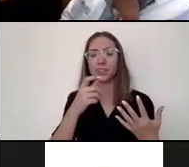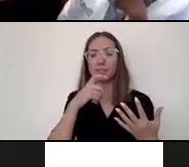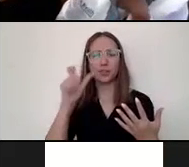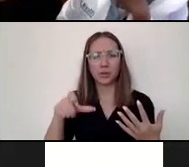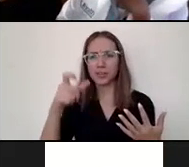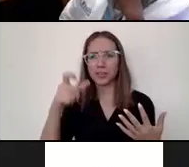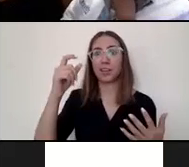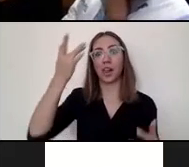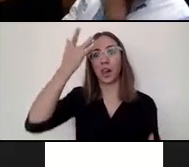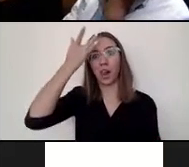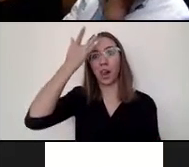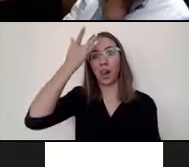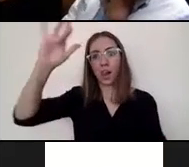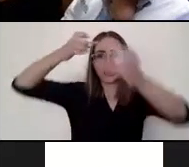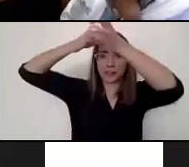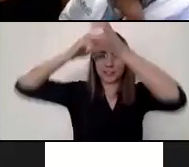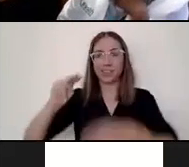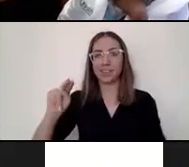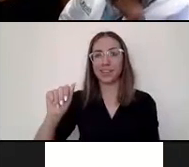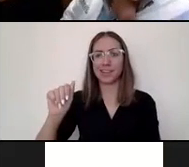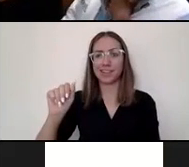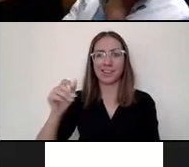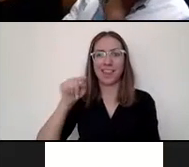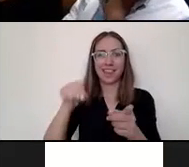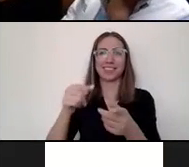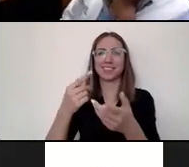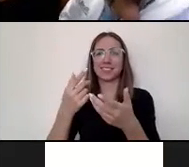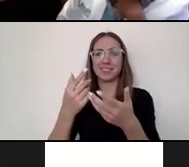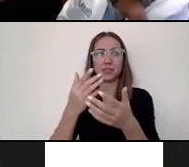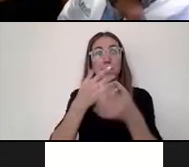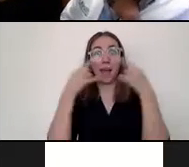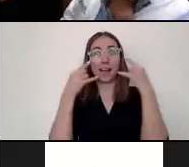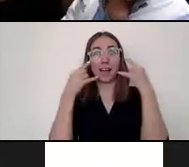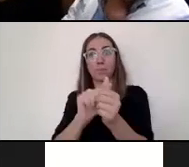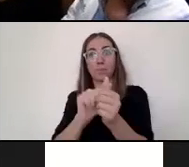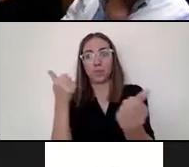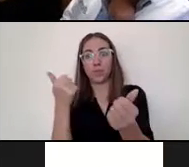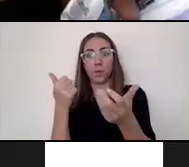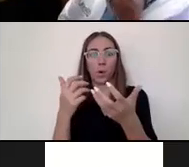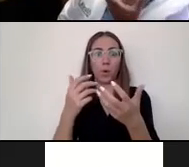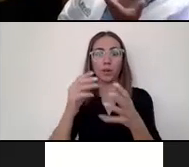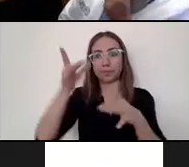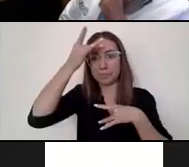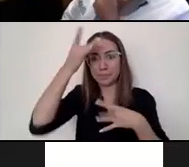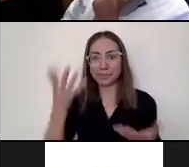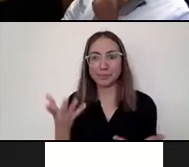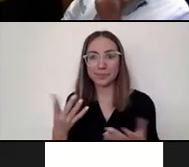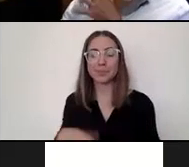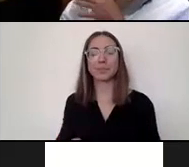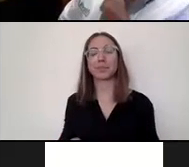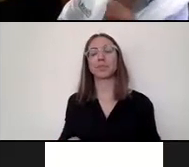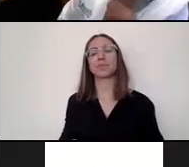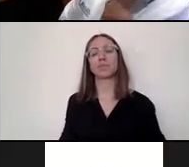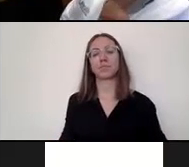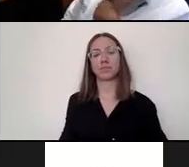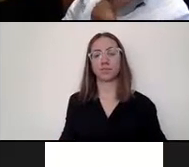to figure out that mask is the best way to stop people from preventing the virus. Somehow along the mask debate, the debate just got